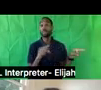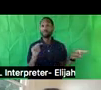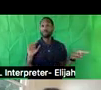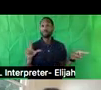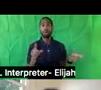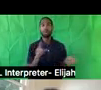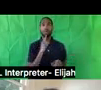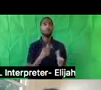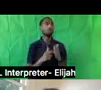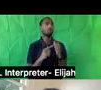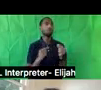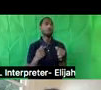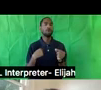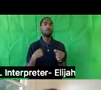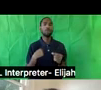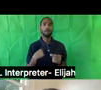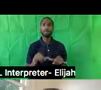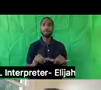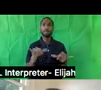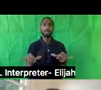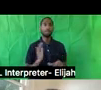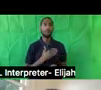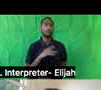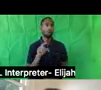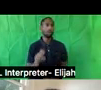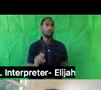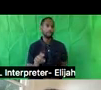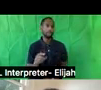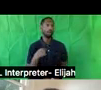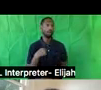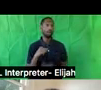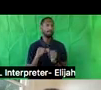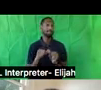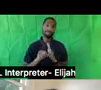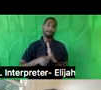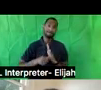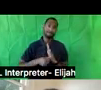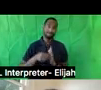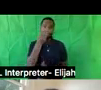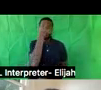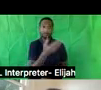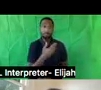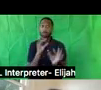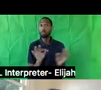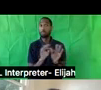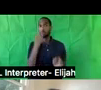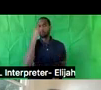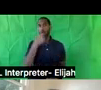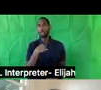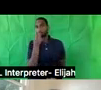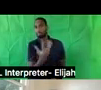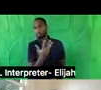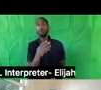really requires that we stick with our needs, that we continue to reiterate what is important to us without